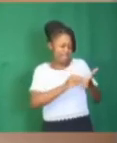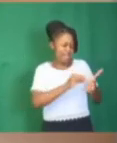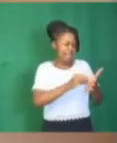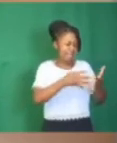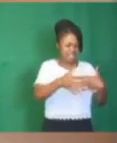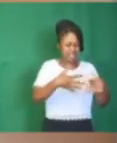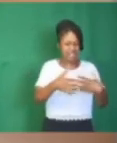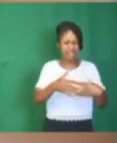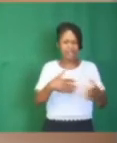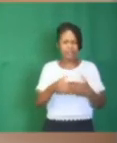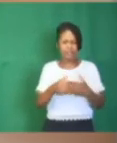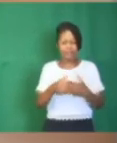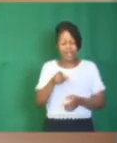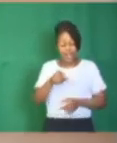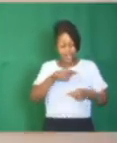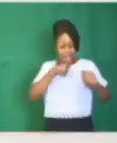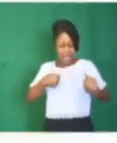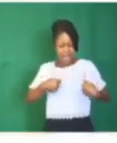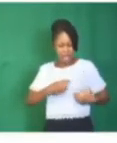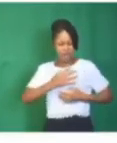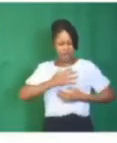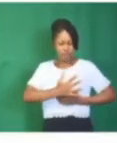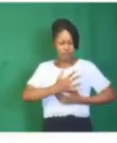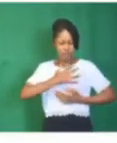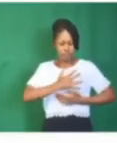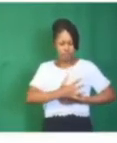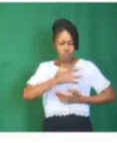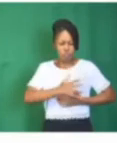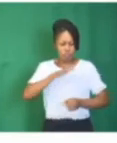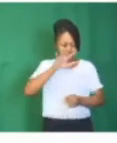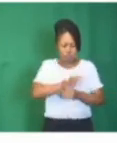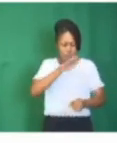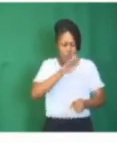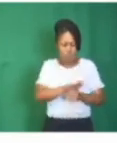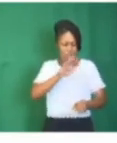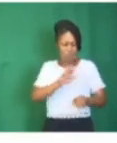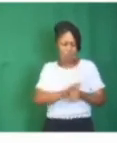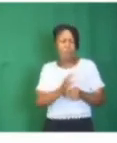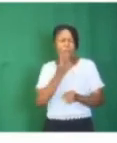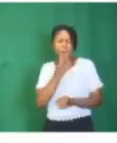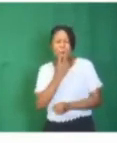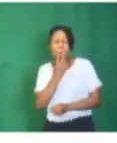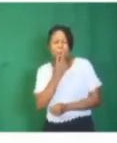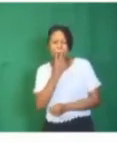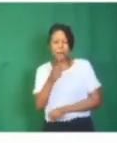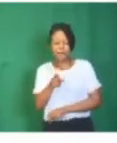We have the heart, the pumping organ for blood. The heart is